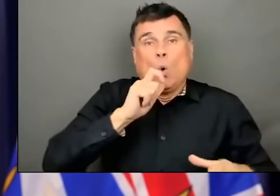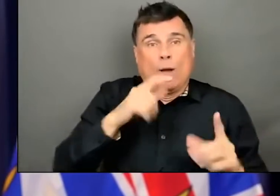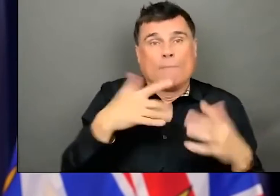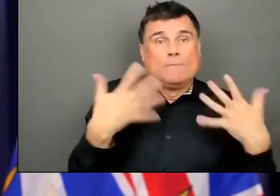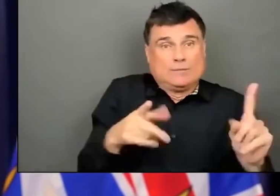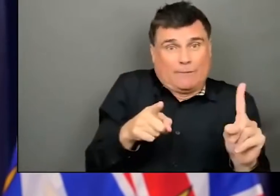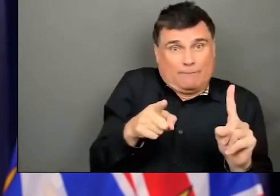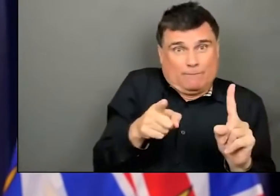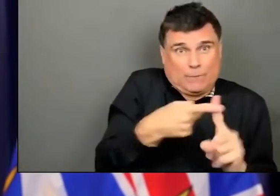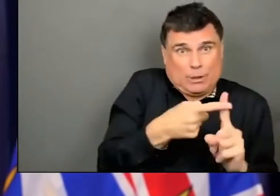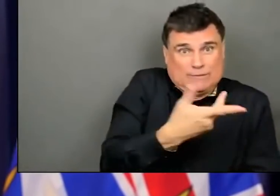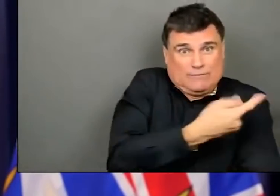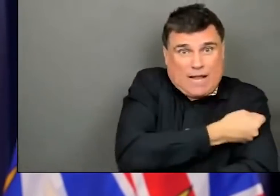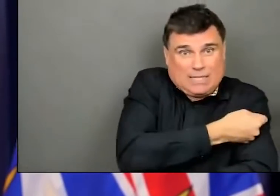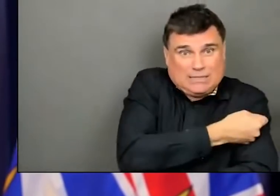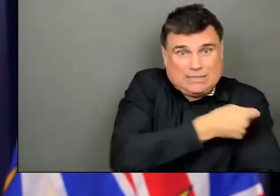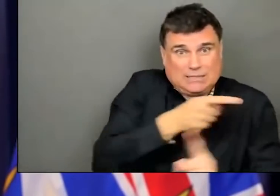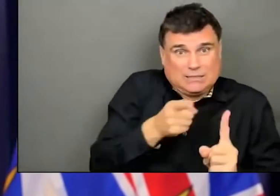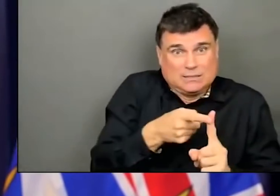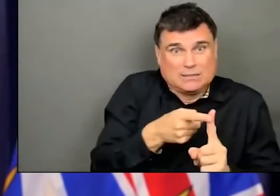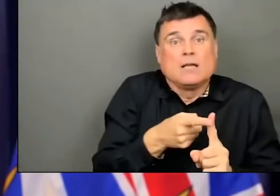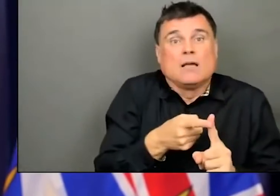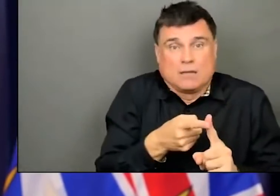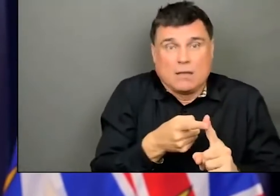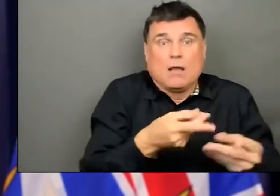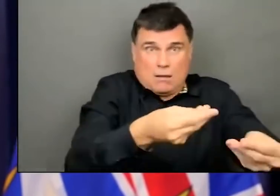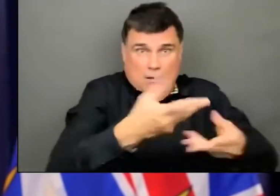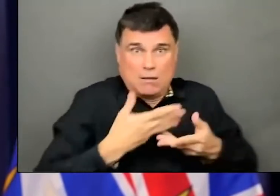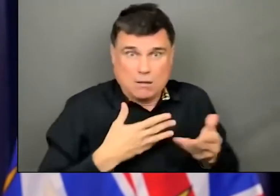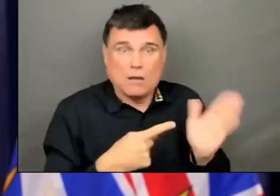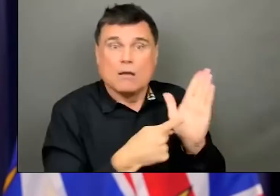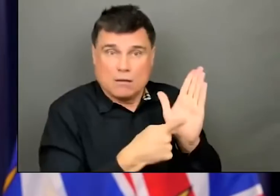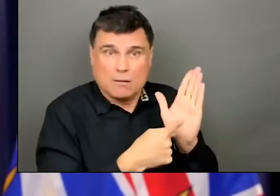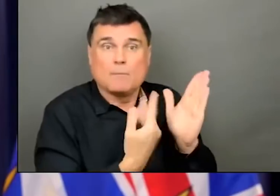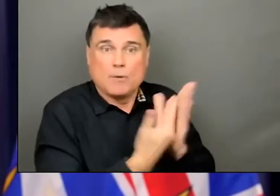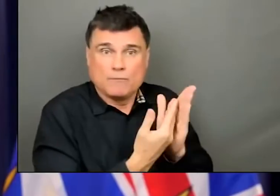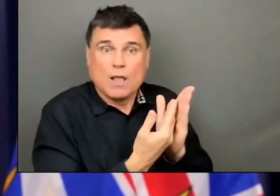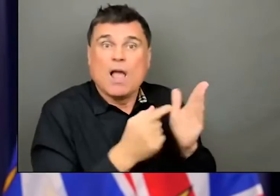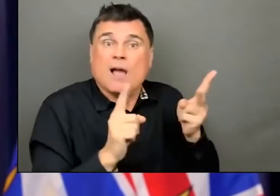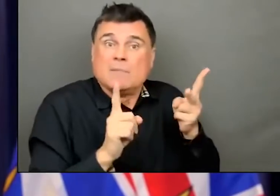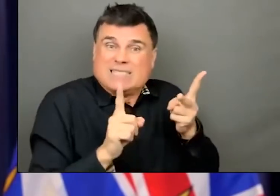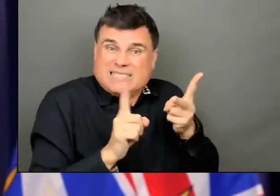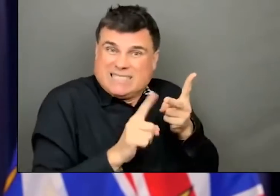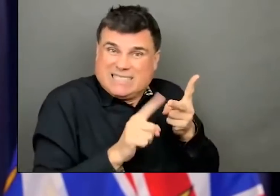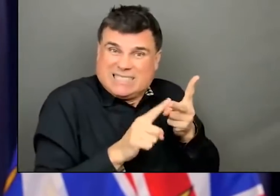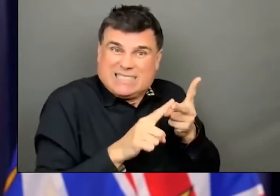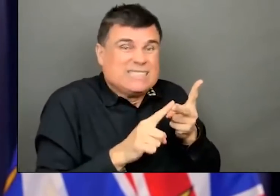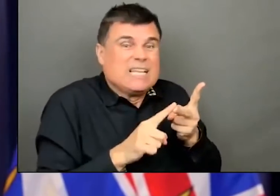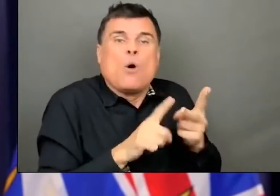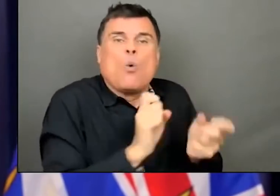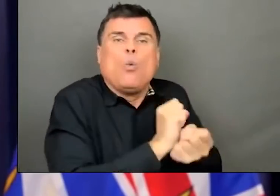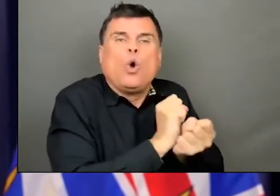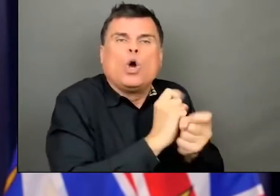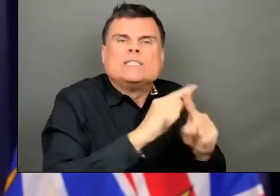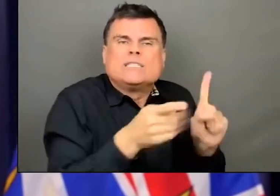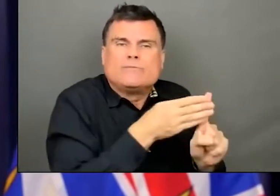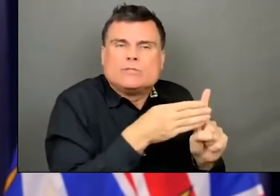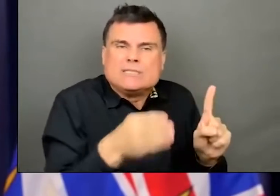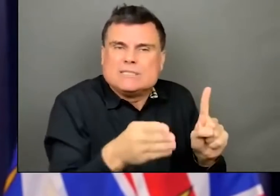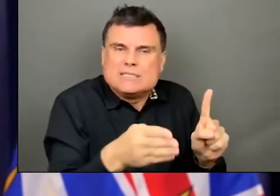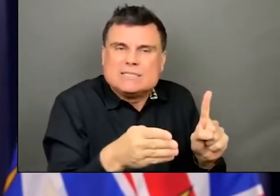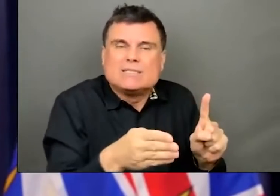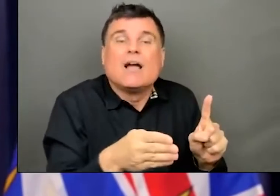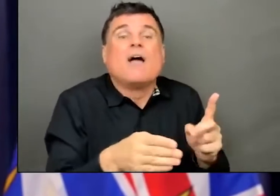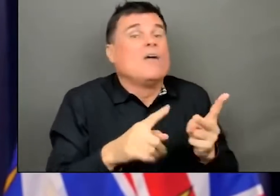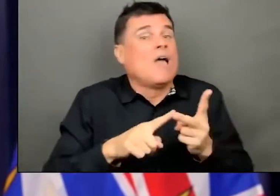dose. Partially vaccinated employees who are not fully vaccinated within that timeline will be placed on unpaid leave. Employees